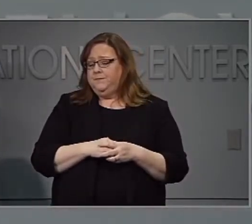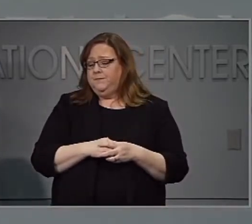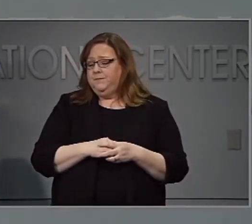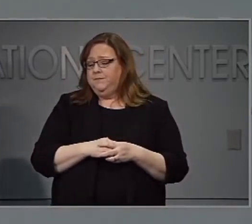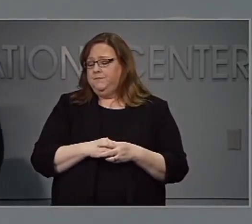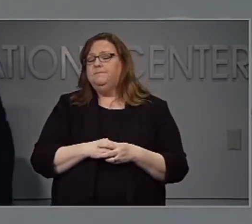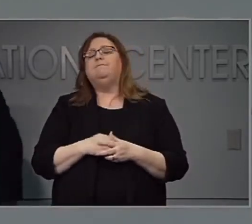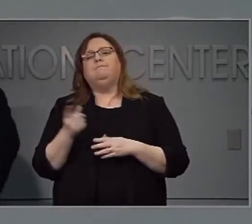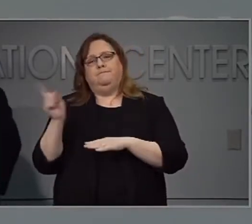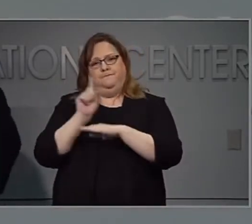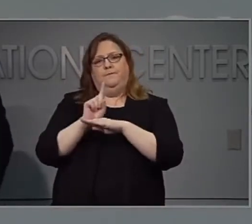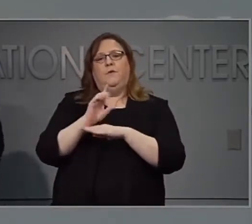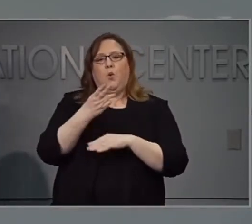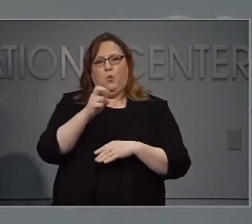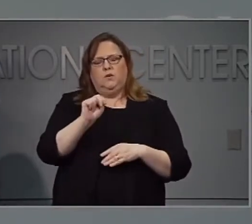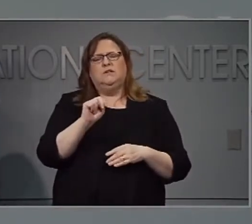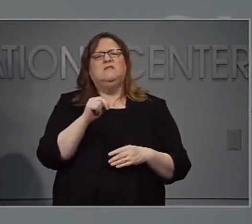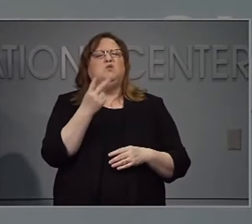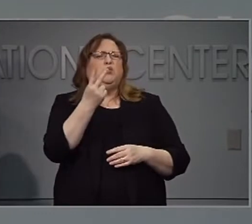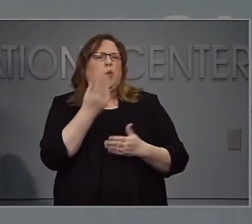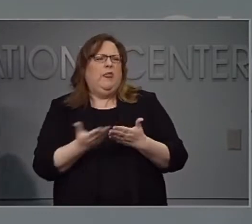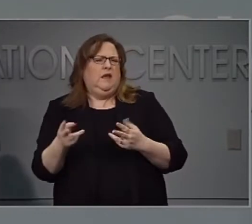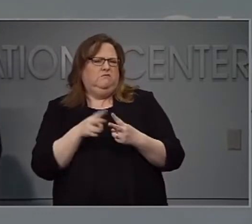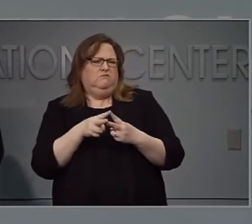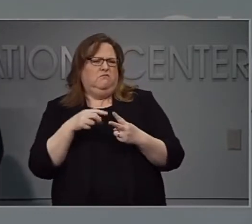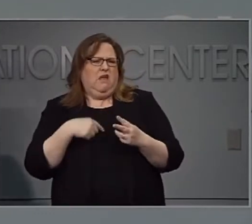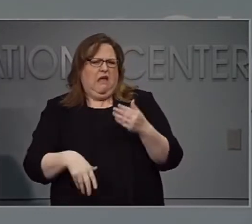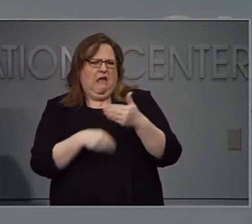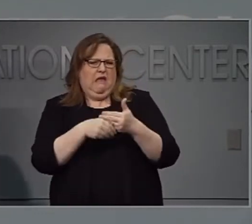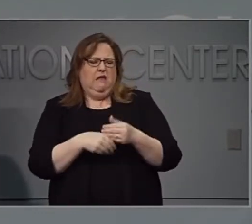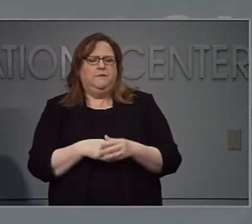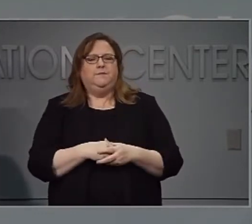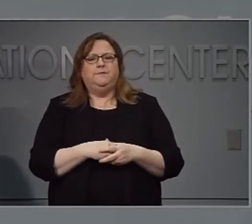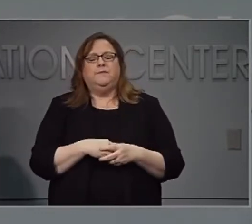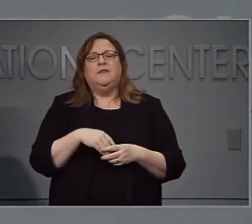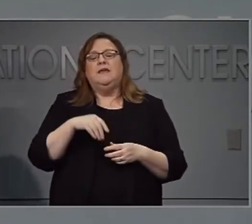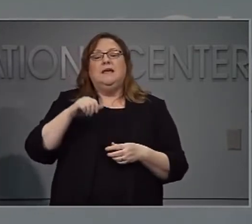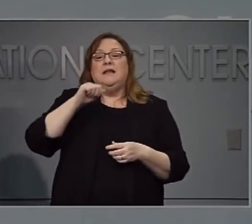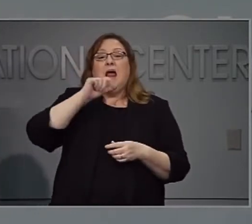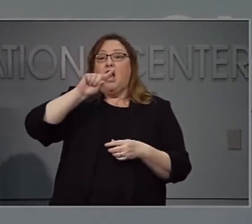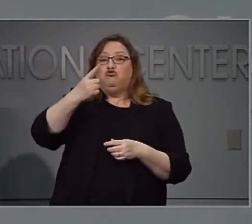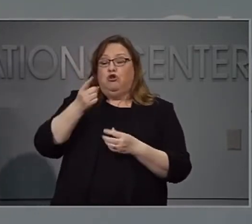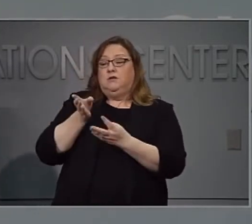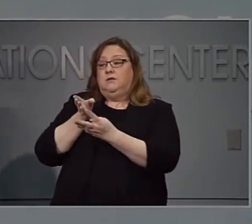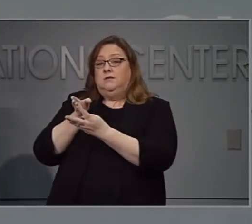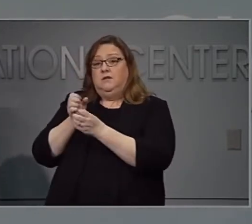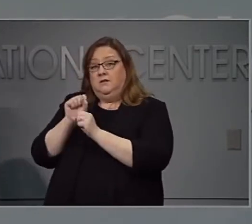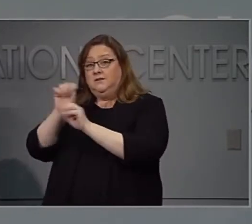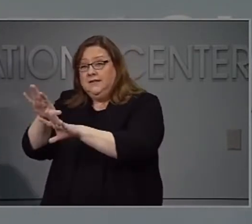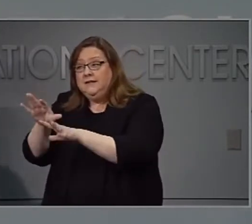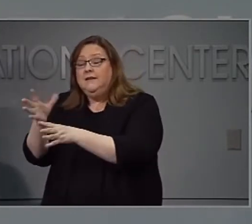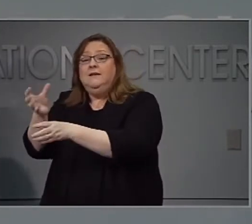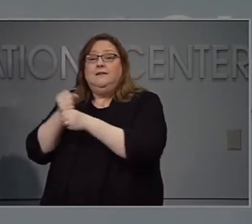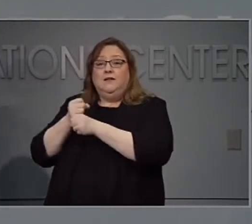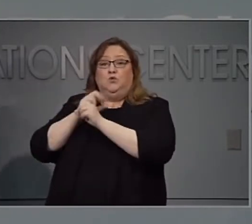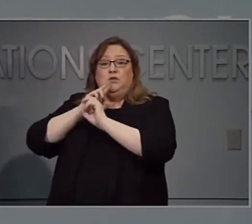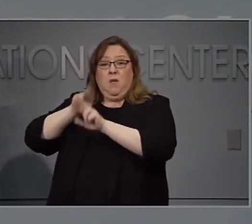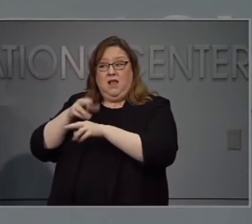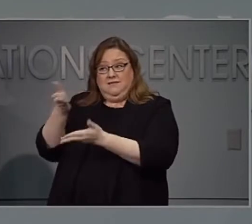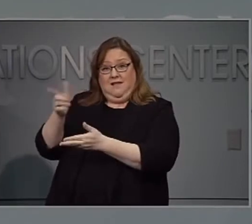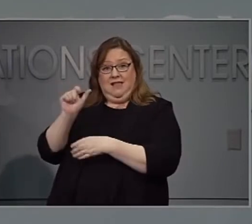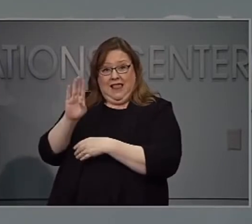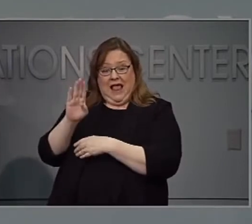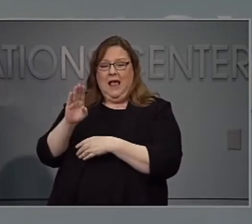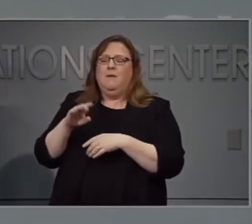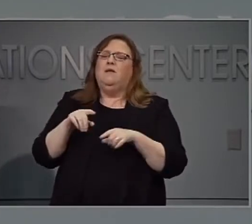The only thing I would add, or two things. One is it's not just throughput at the lab. We have to remember, as the governor said, that we